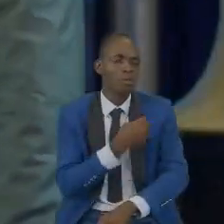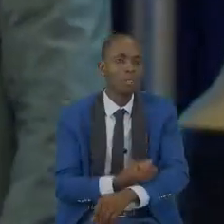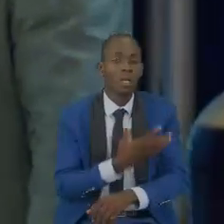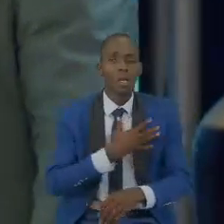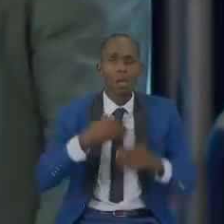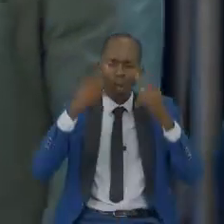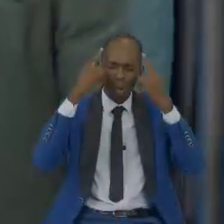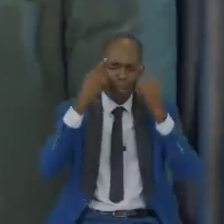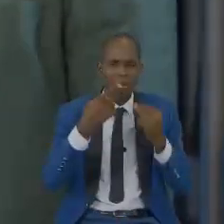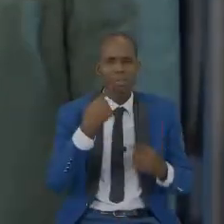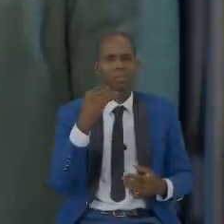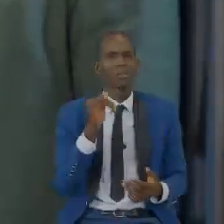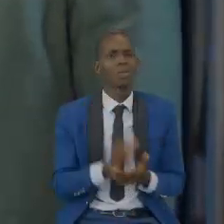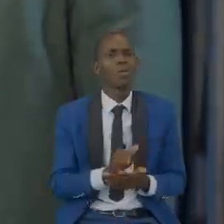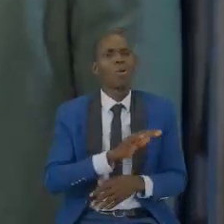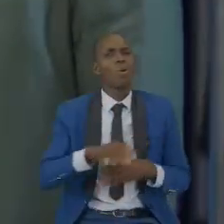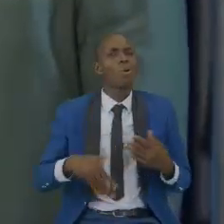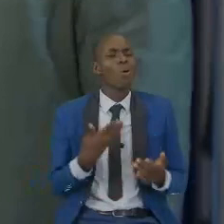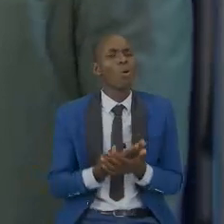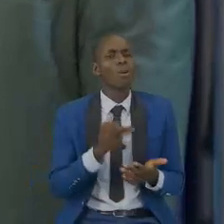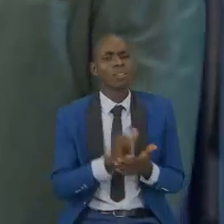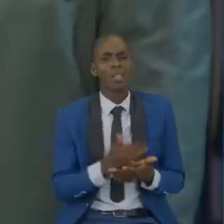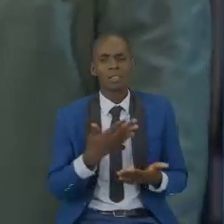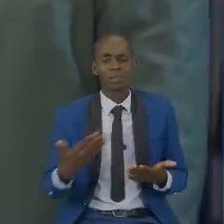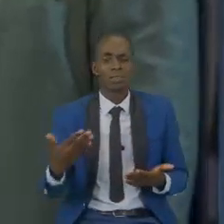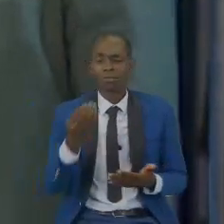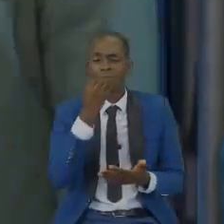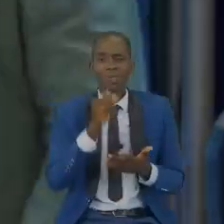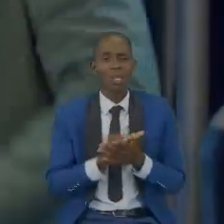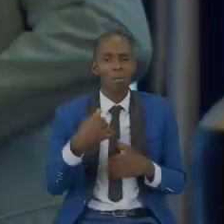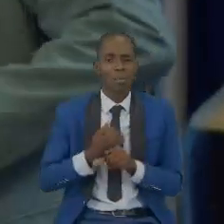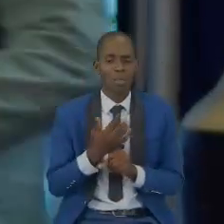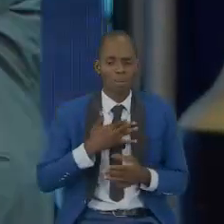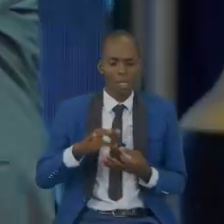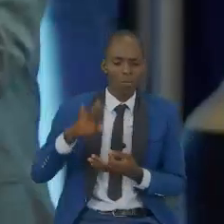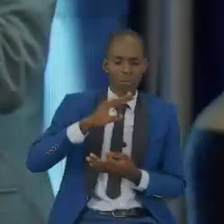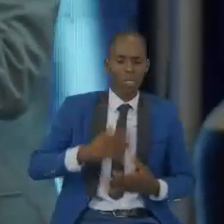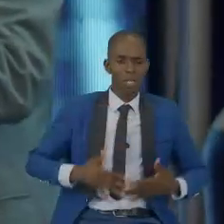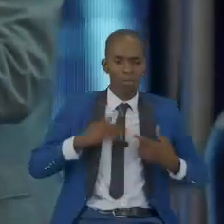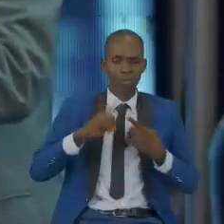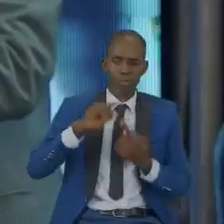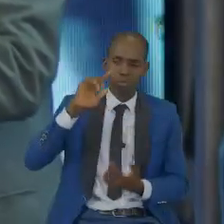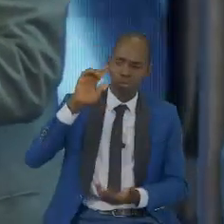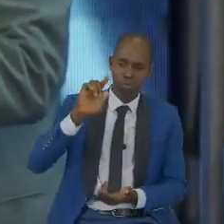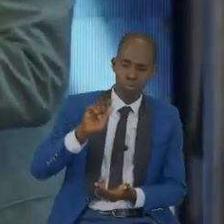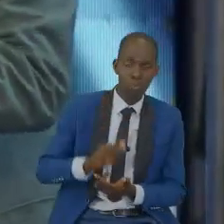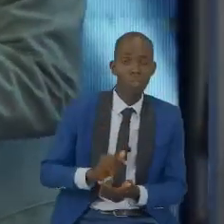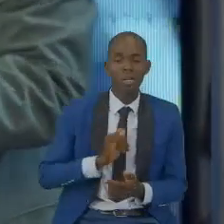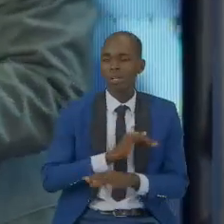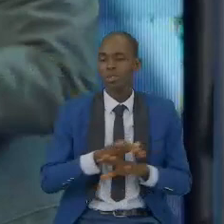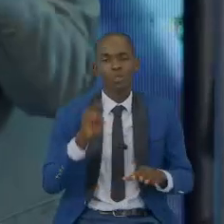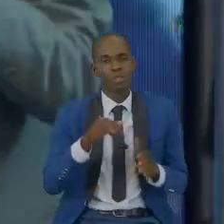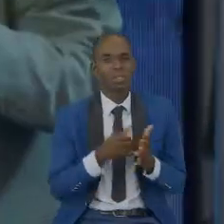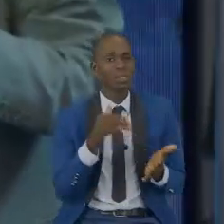said, all those things that decrease spiritual power, I don't have anything to do with them anymore. All the pleasures